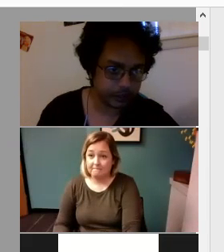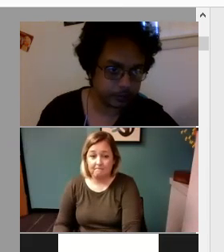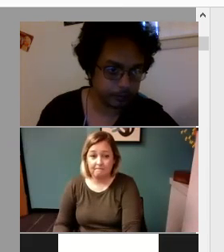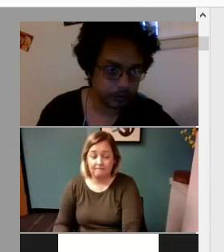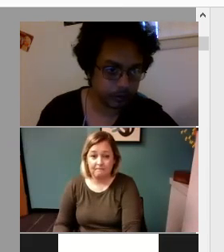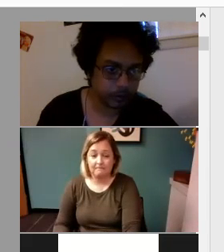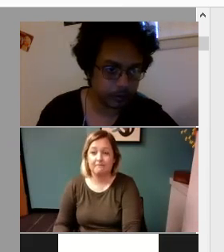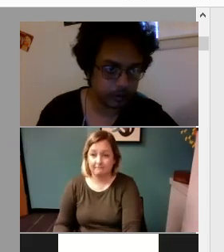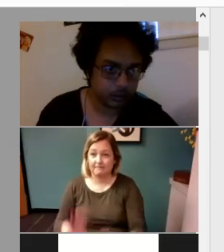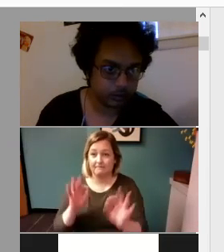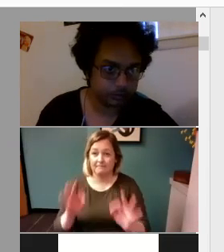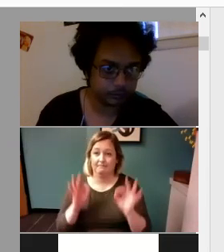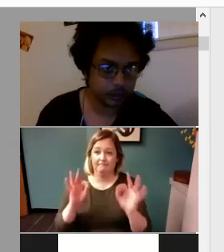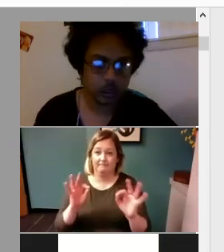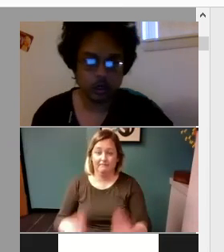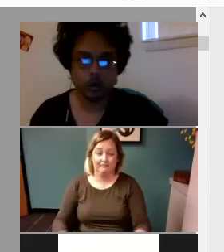Perfect.